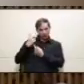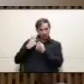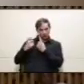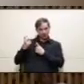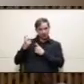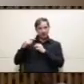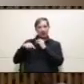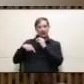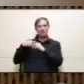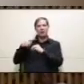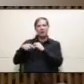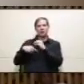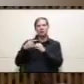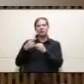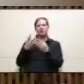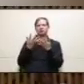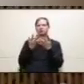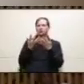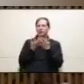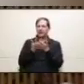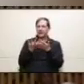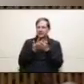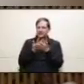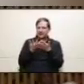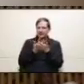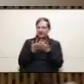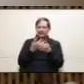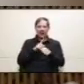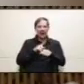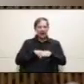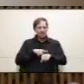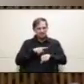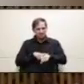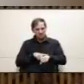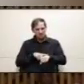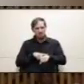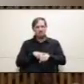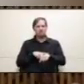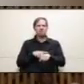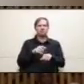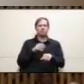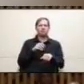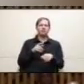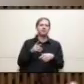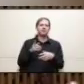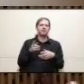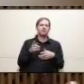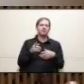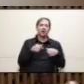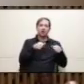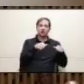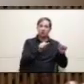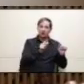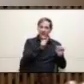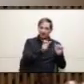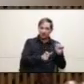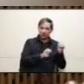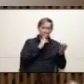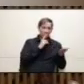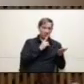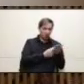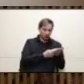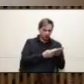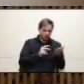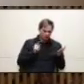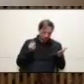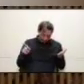on the basis of screening time, the chairperson's report, which the MEC said it was